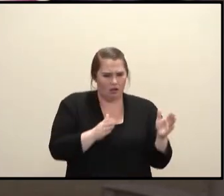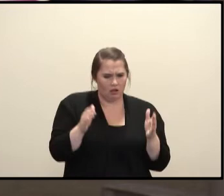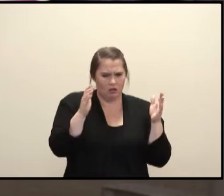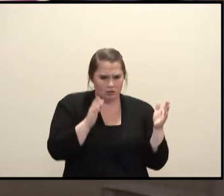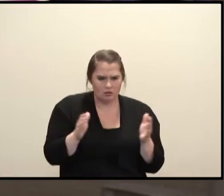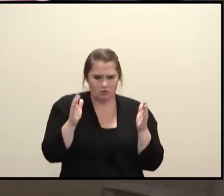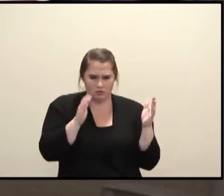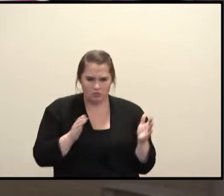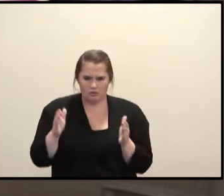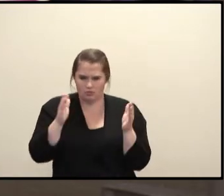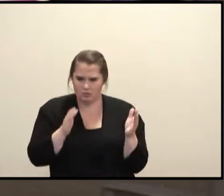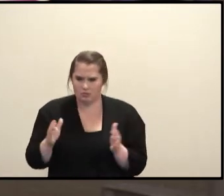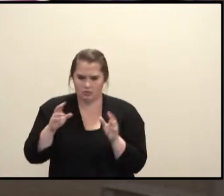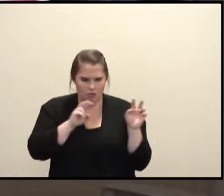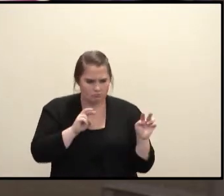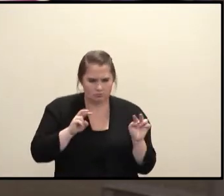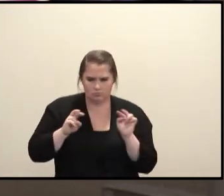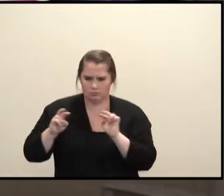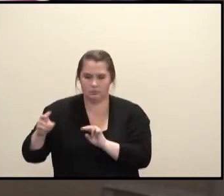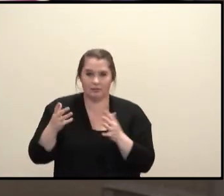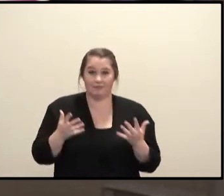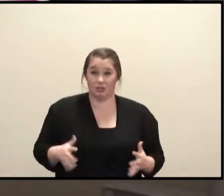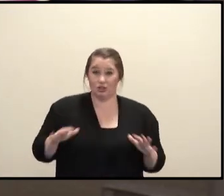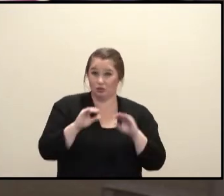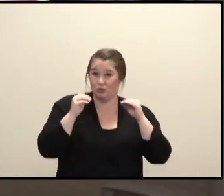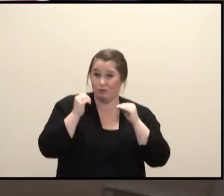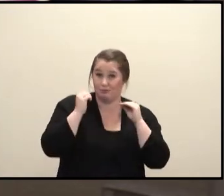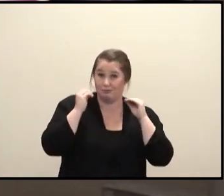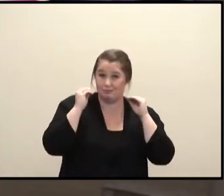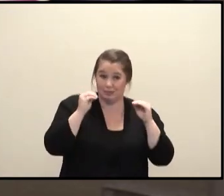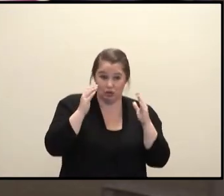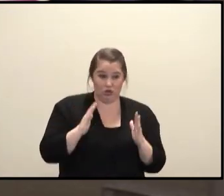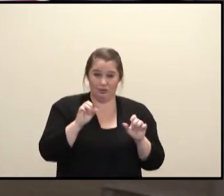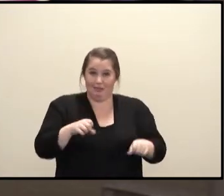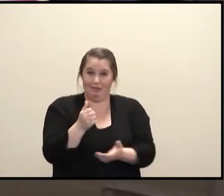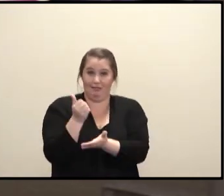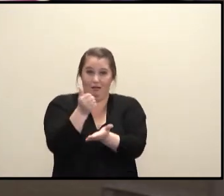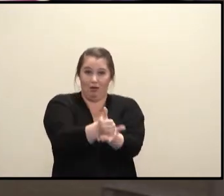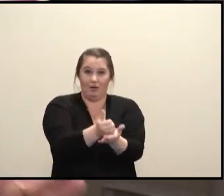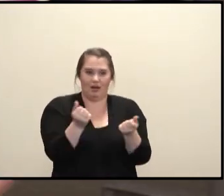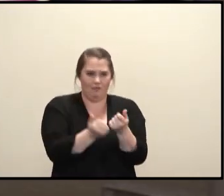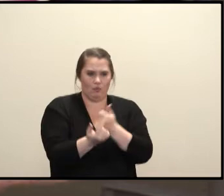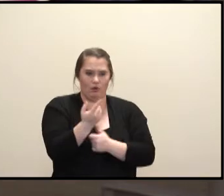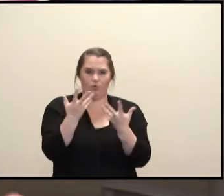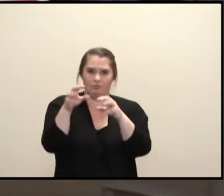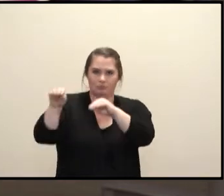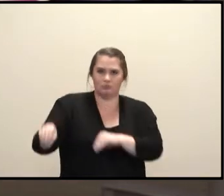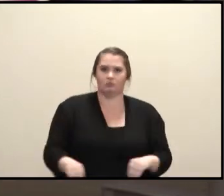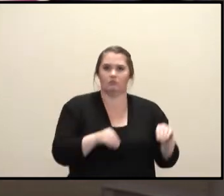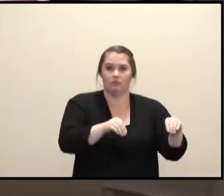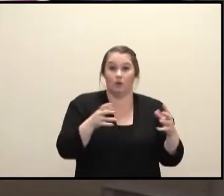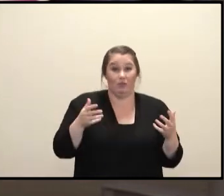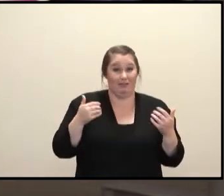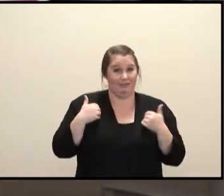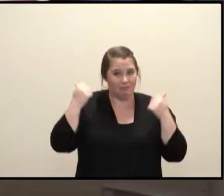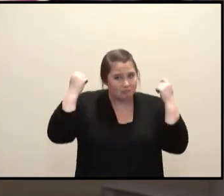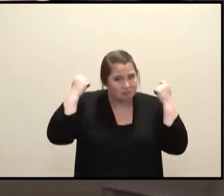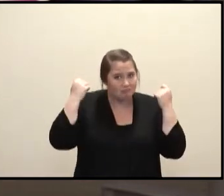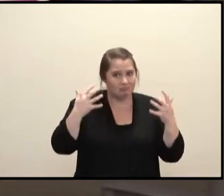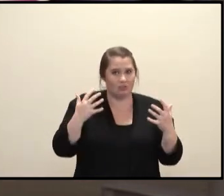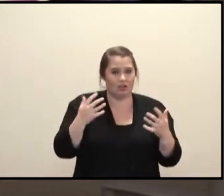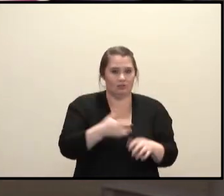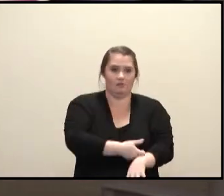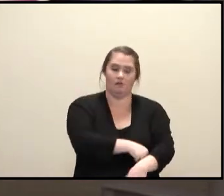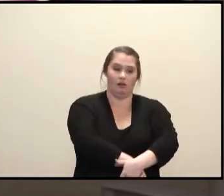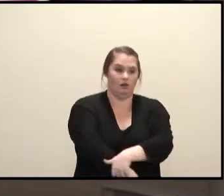be intentional about everything, to help the teachers we're going to move everybody out, so we've got a lot to do in a